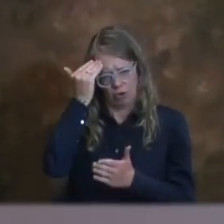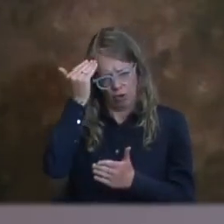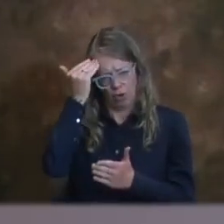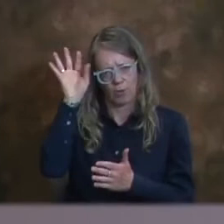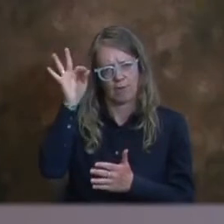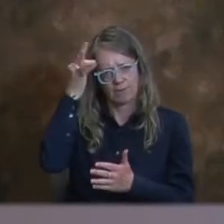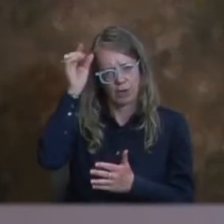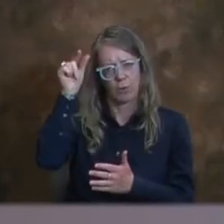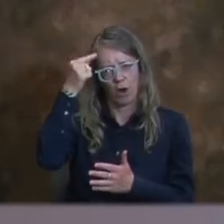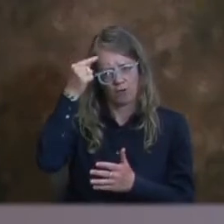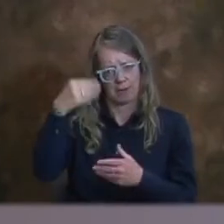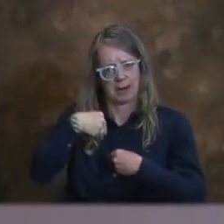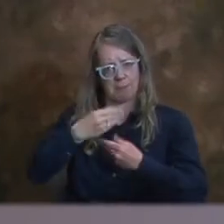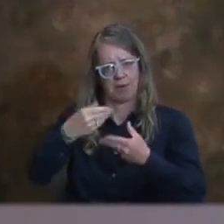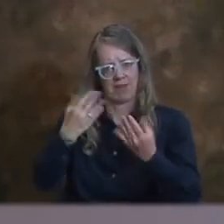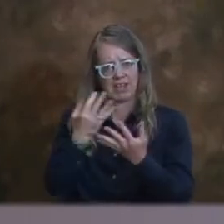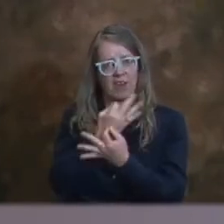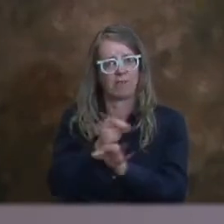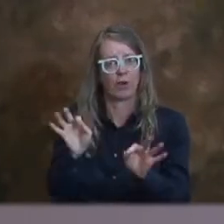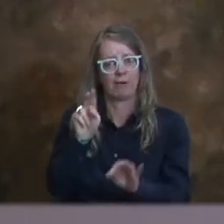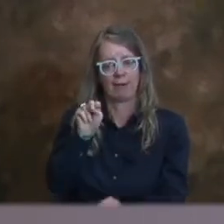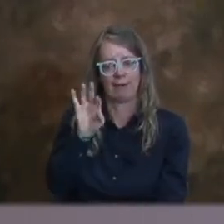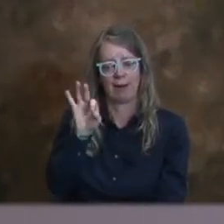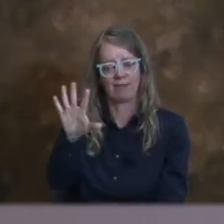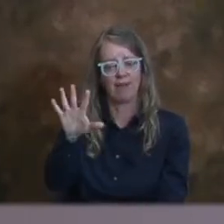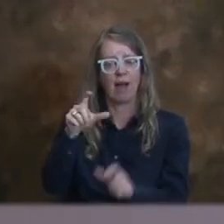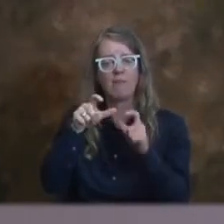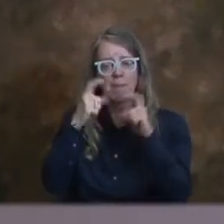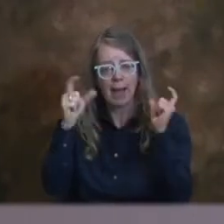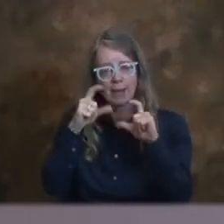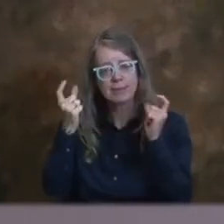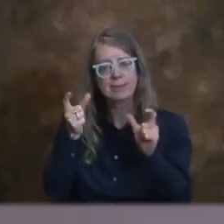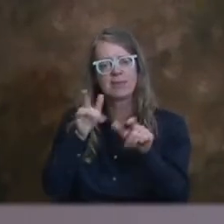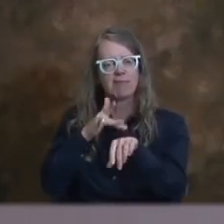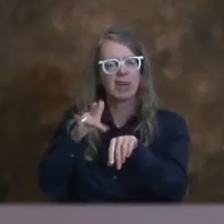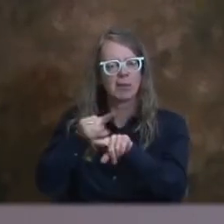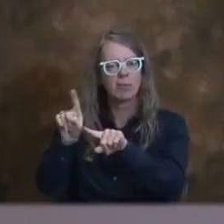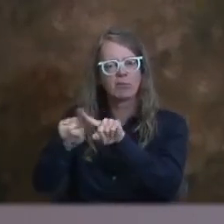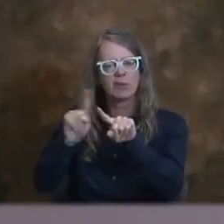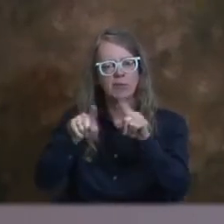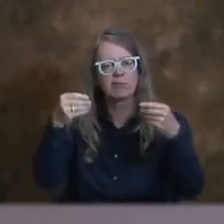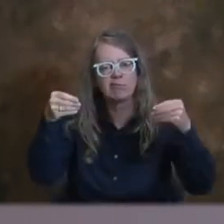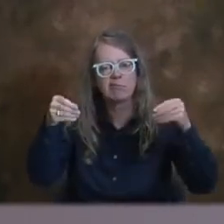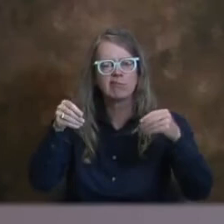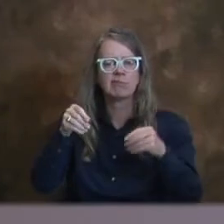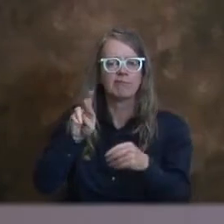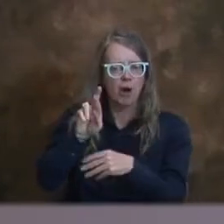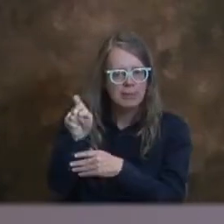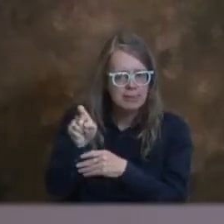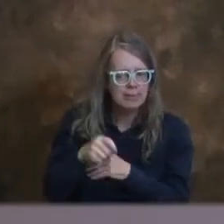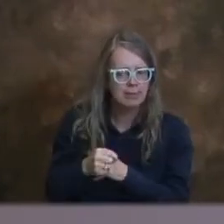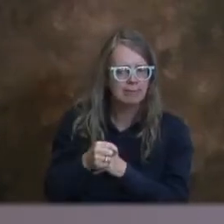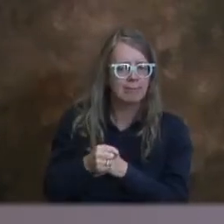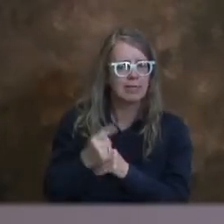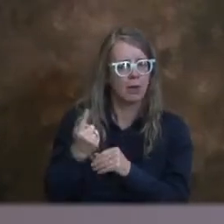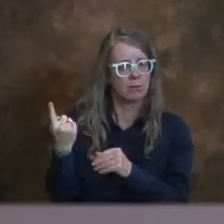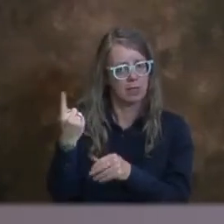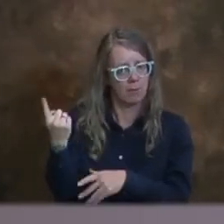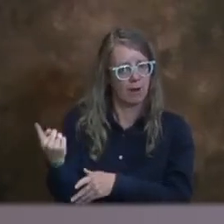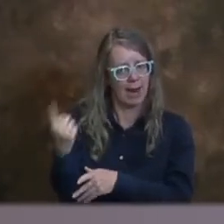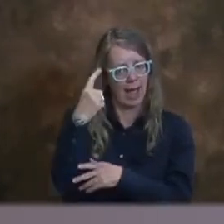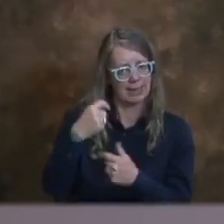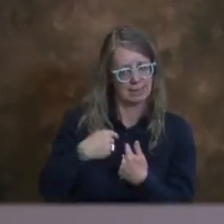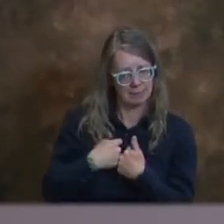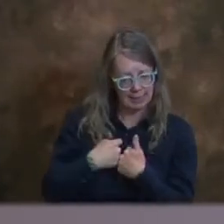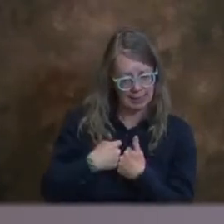some free N95 masks through various pharmacies and those kinds of locations. Someone was asking me if there's a way, without